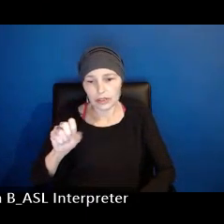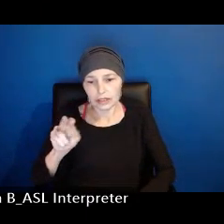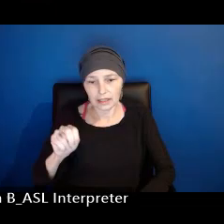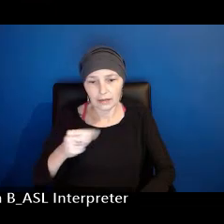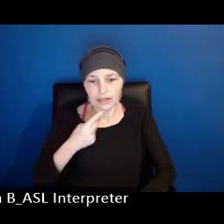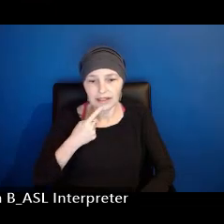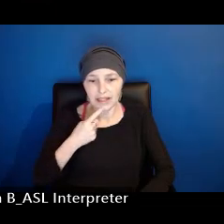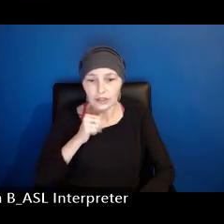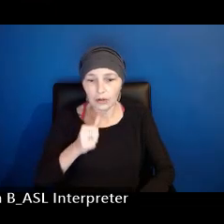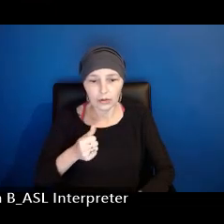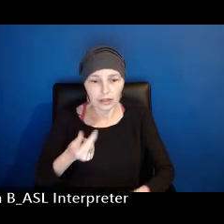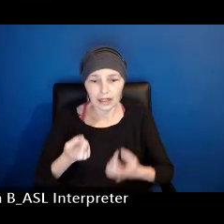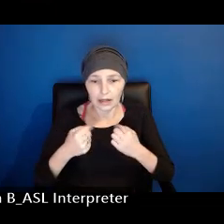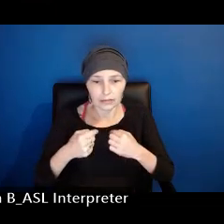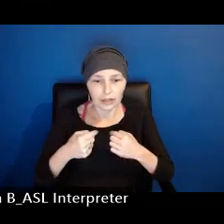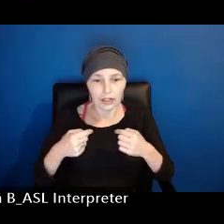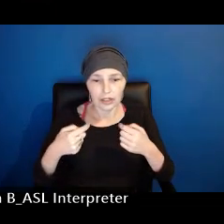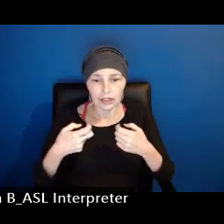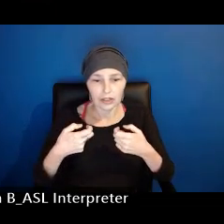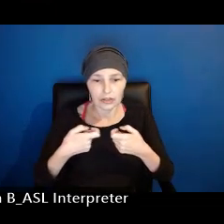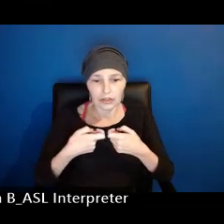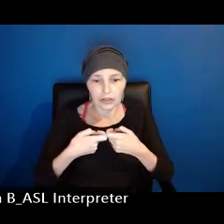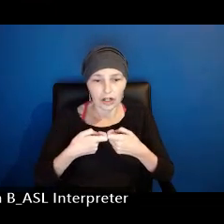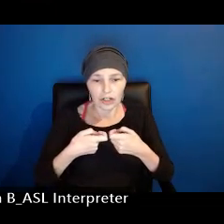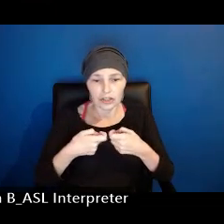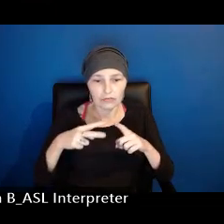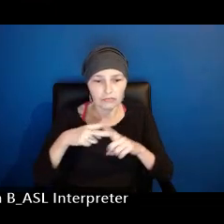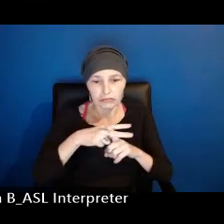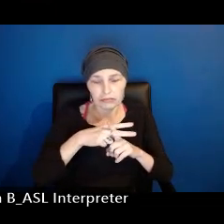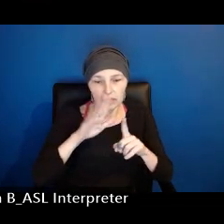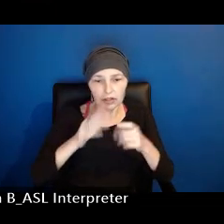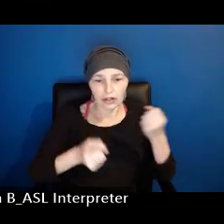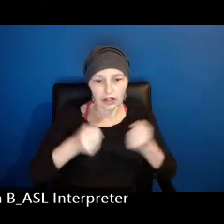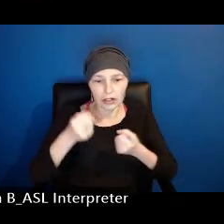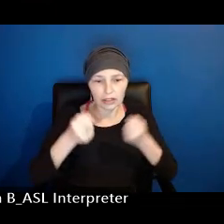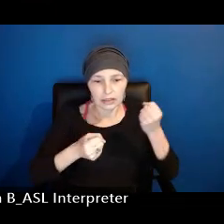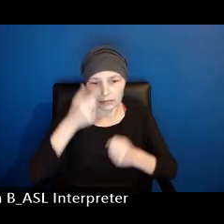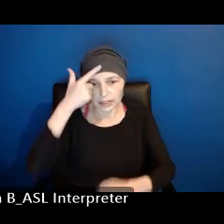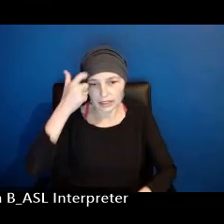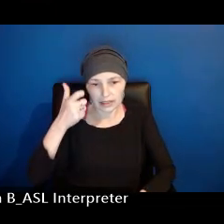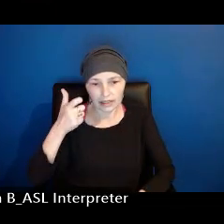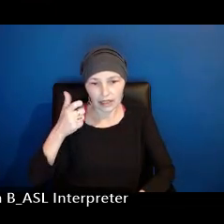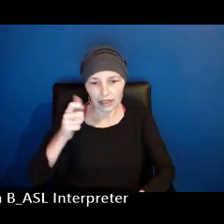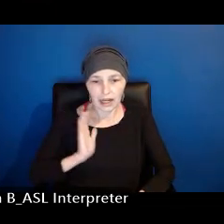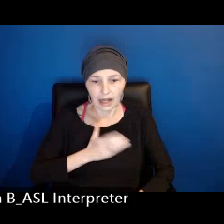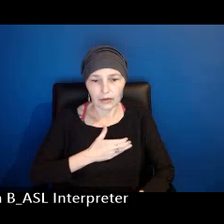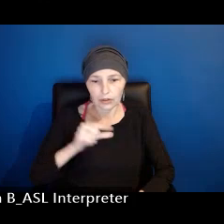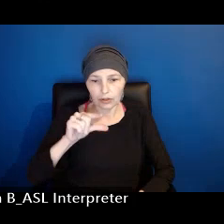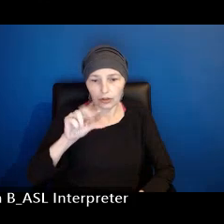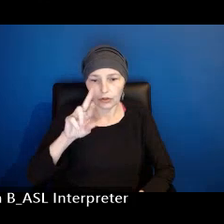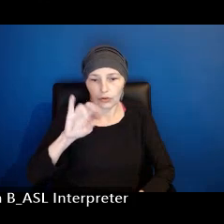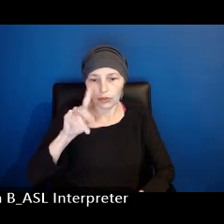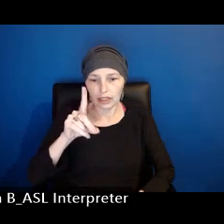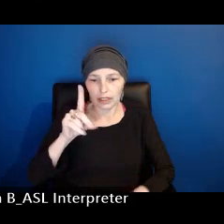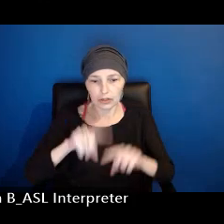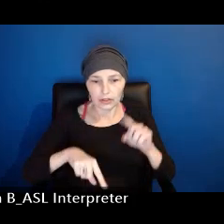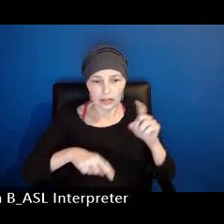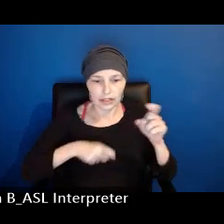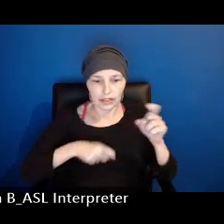anymore because our grids couldn't handle it. So with everybody else, this is